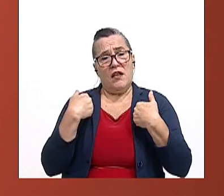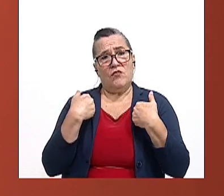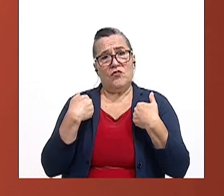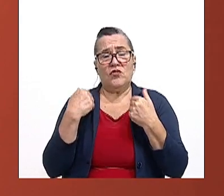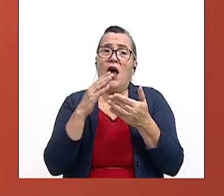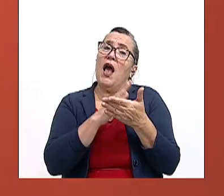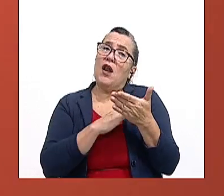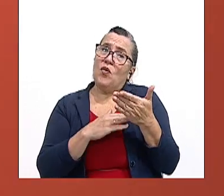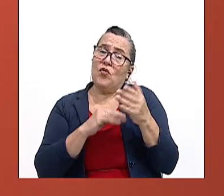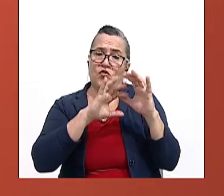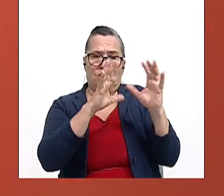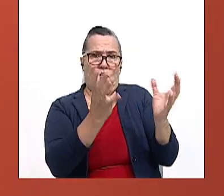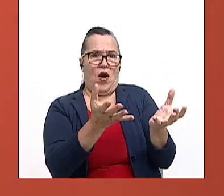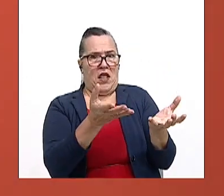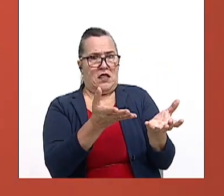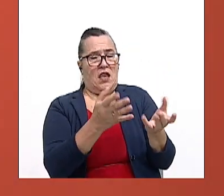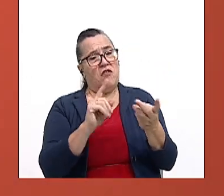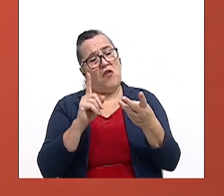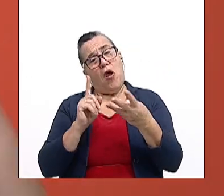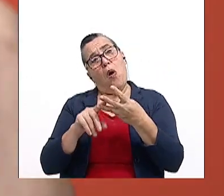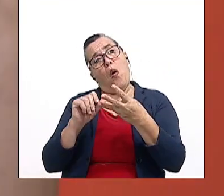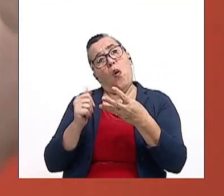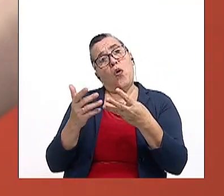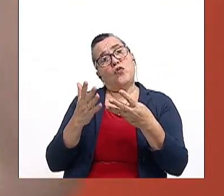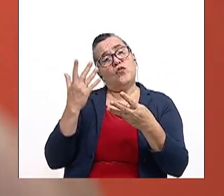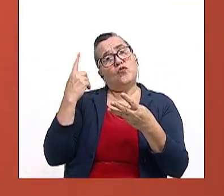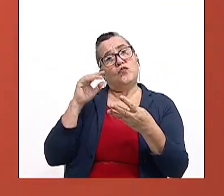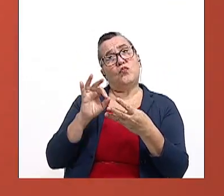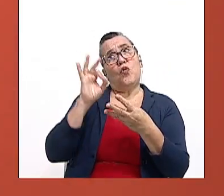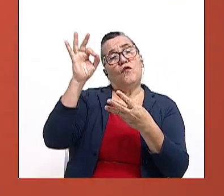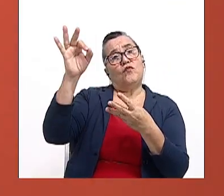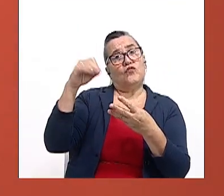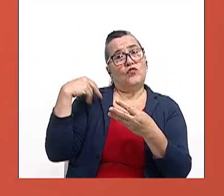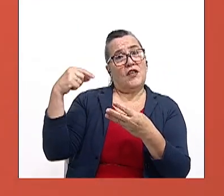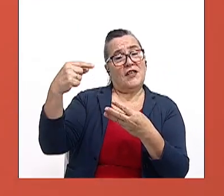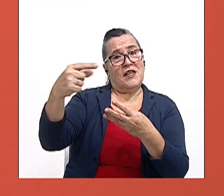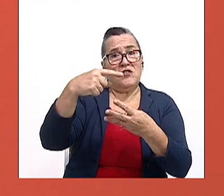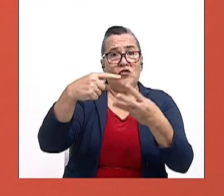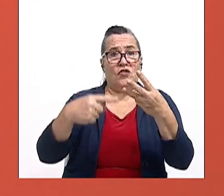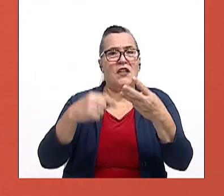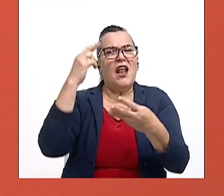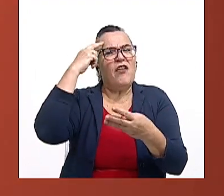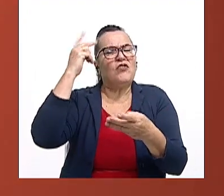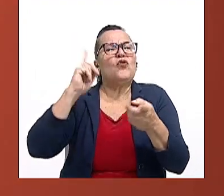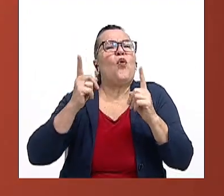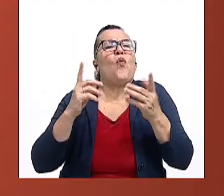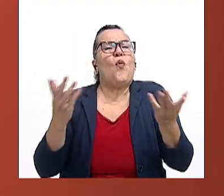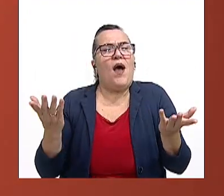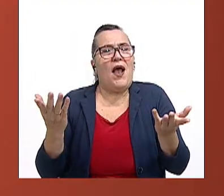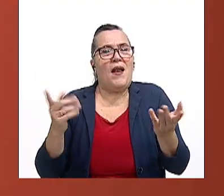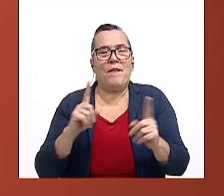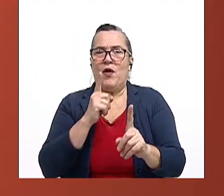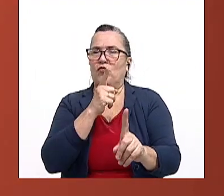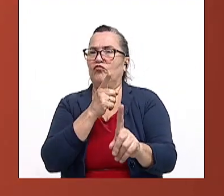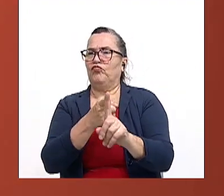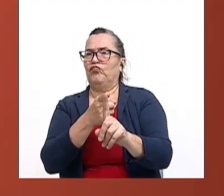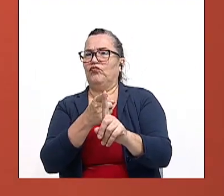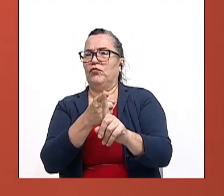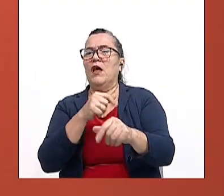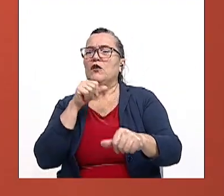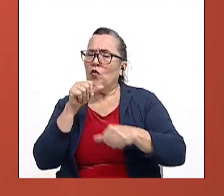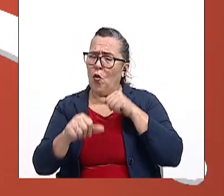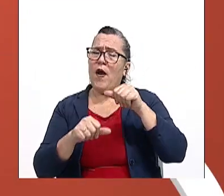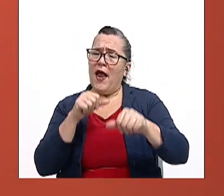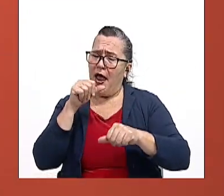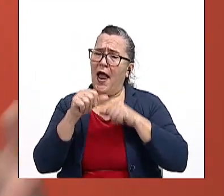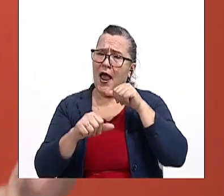earth itself, and others might do it for the future generations. The point is, this is a big effort, and